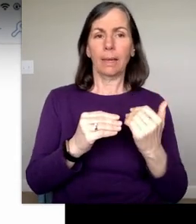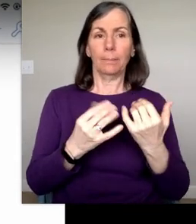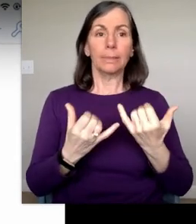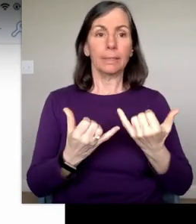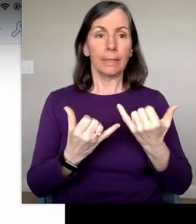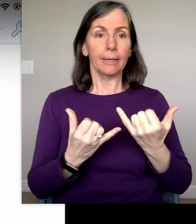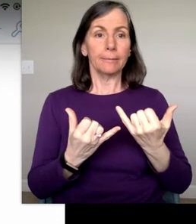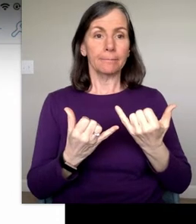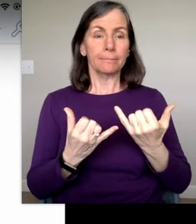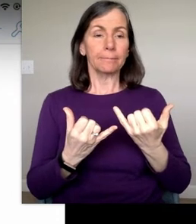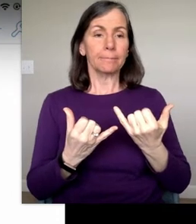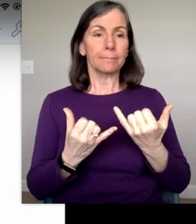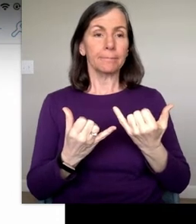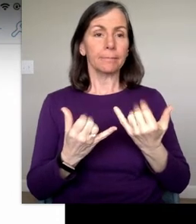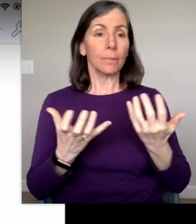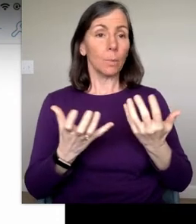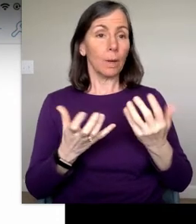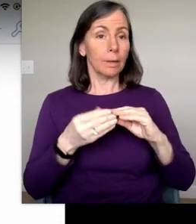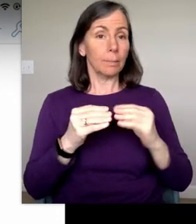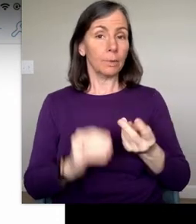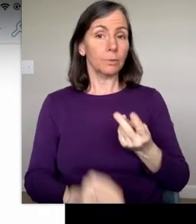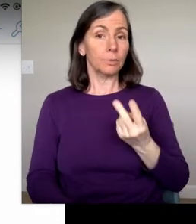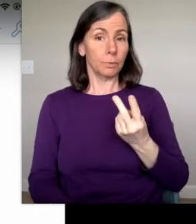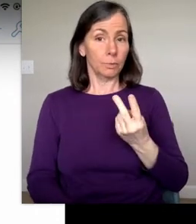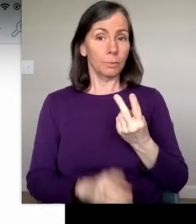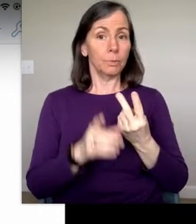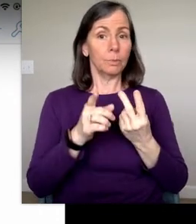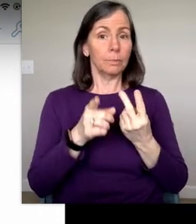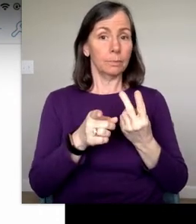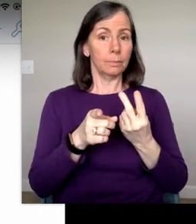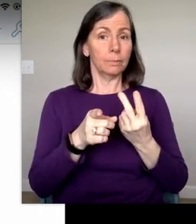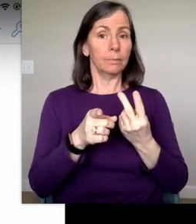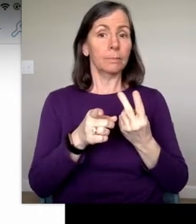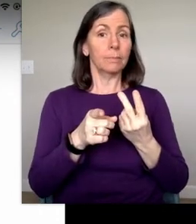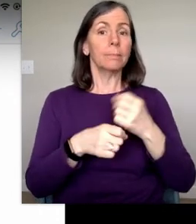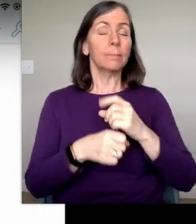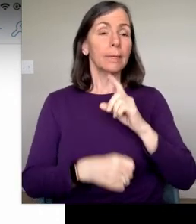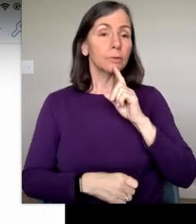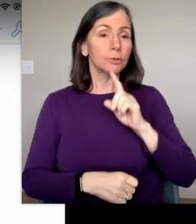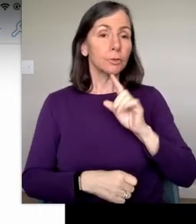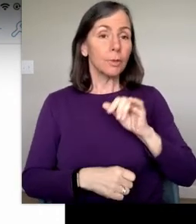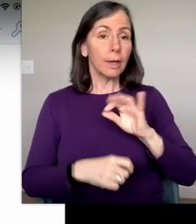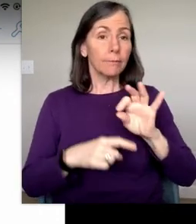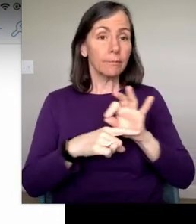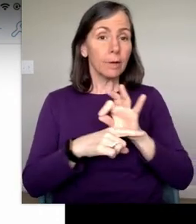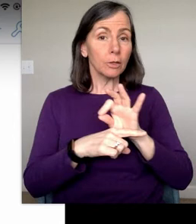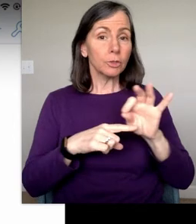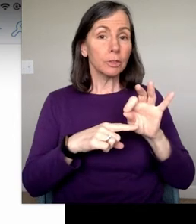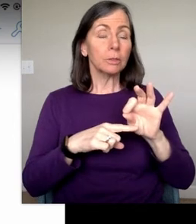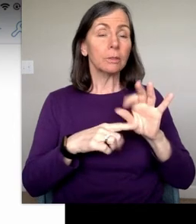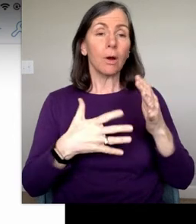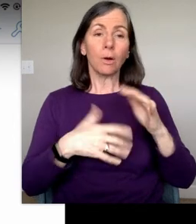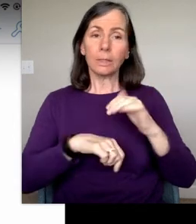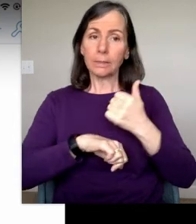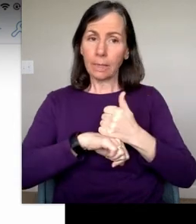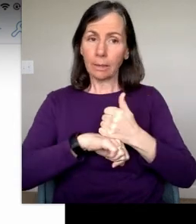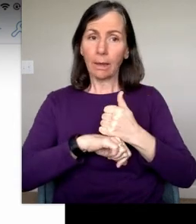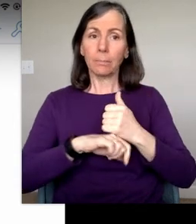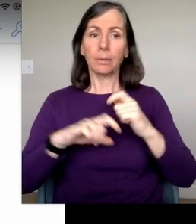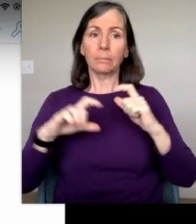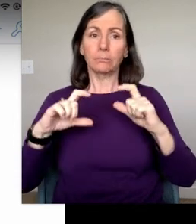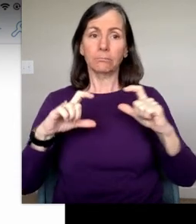and that's number 2, which was to make sure your function is in factored form.